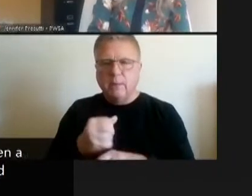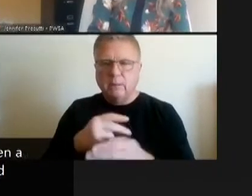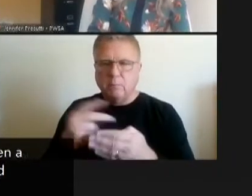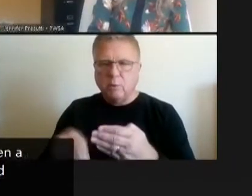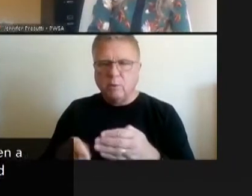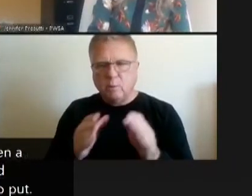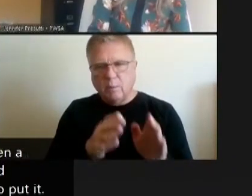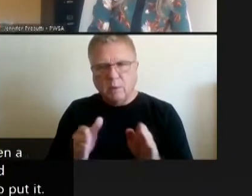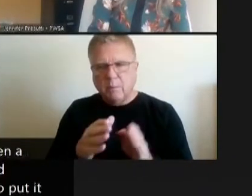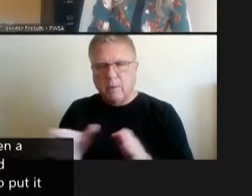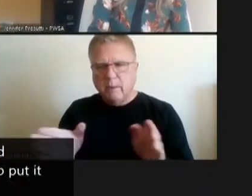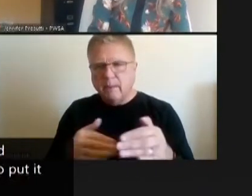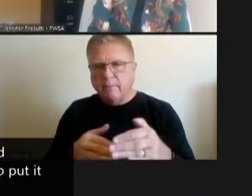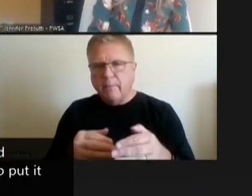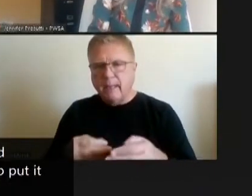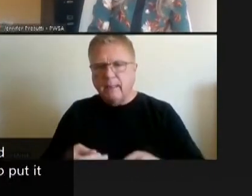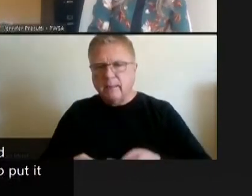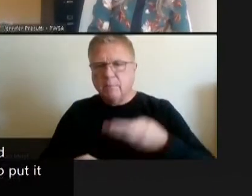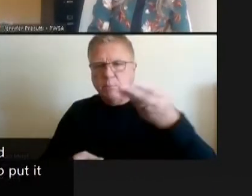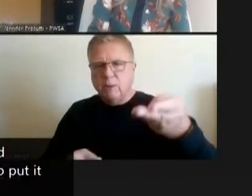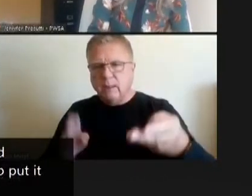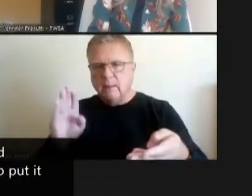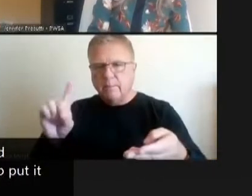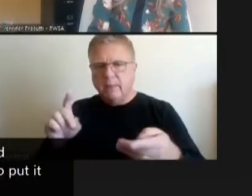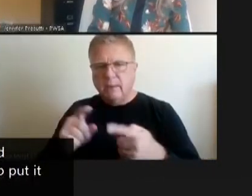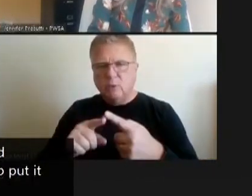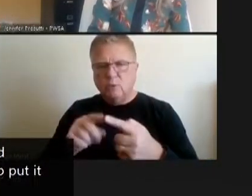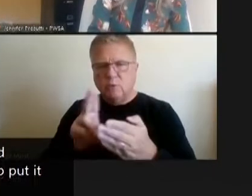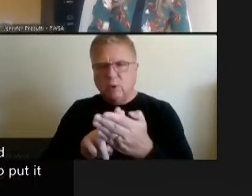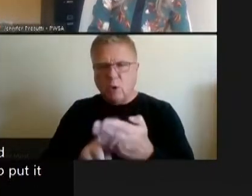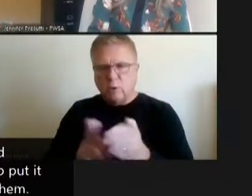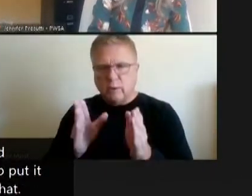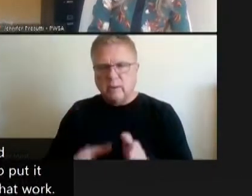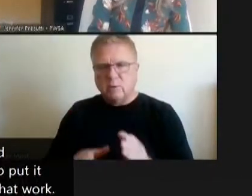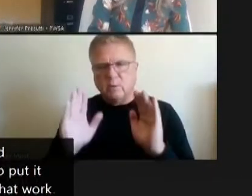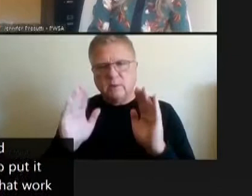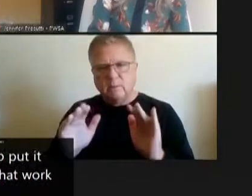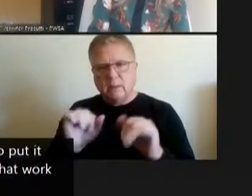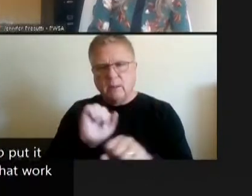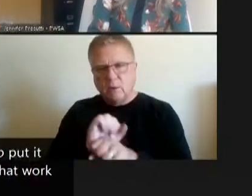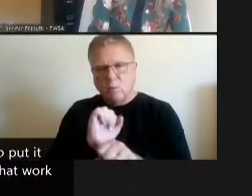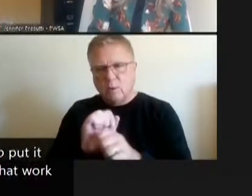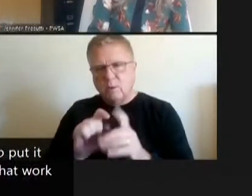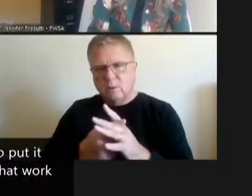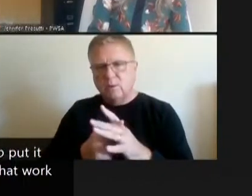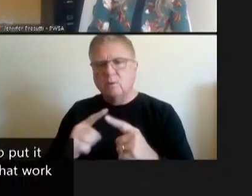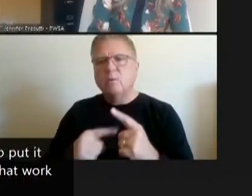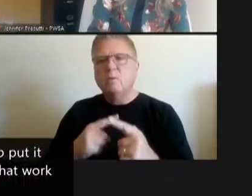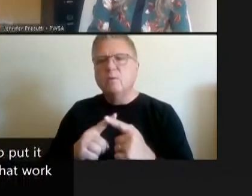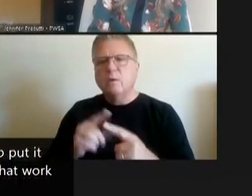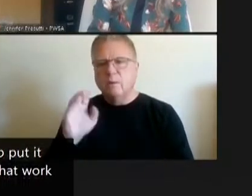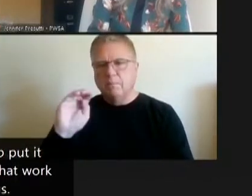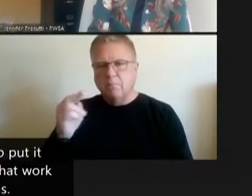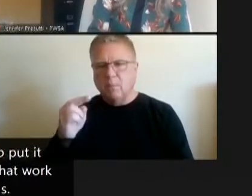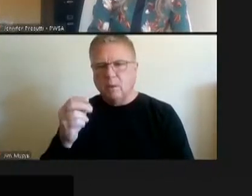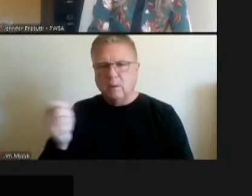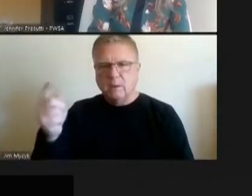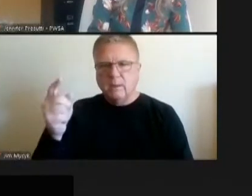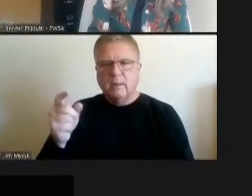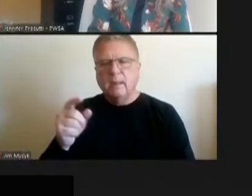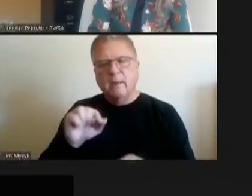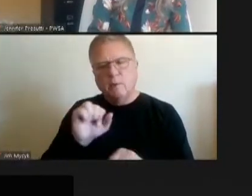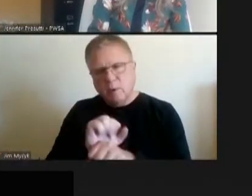now to put it out to bid for contractors. We expect that work to begin in March, and that's going to allow us to work at